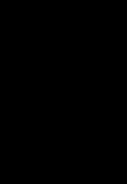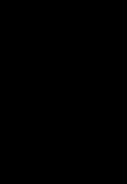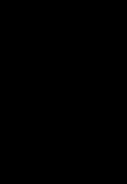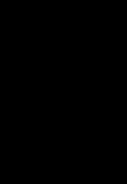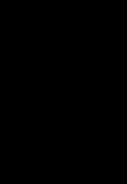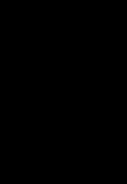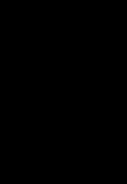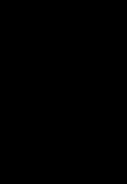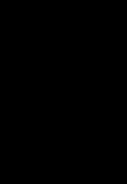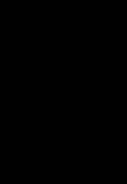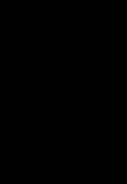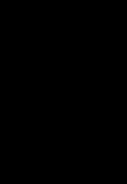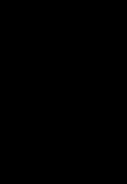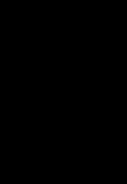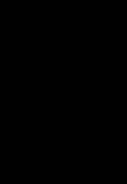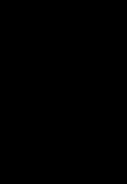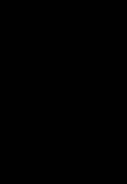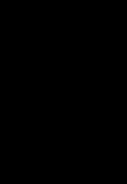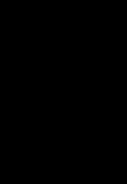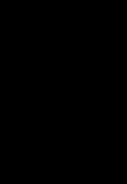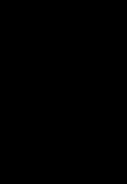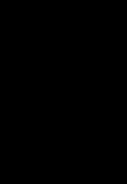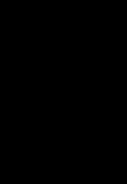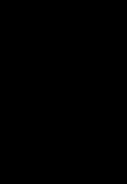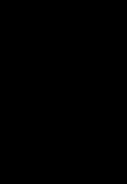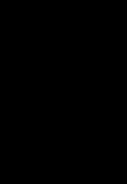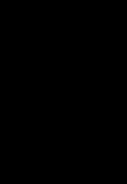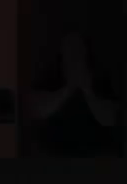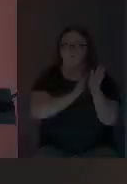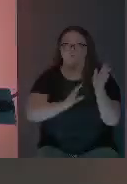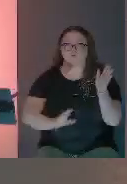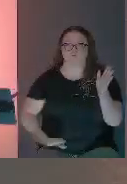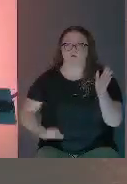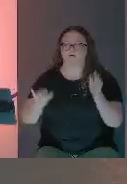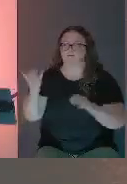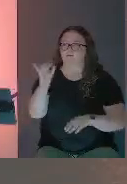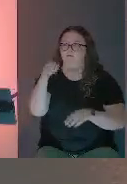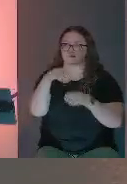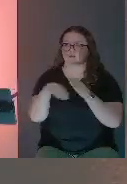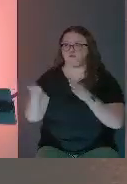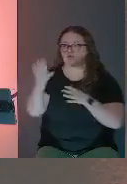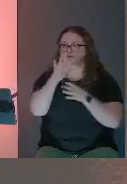Husbands, you are to be Christ-like in the relationship